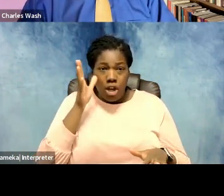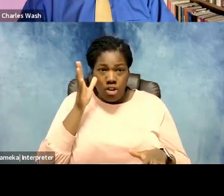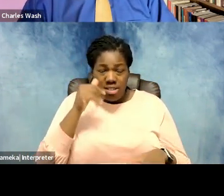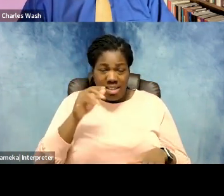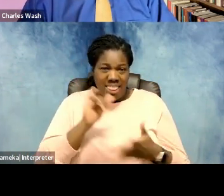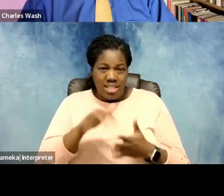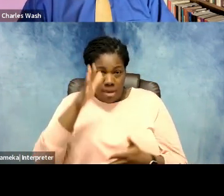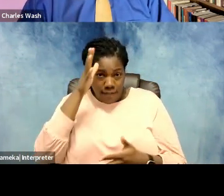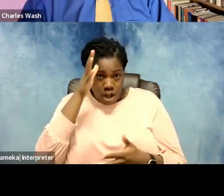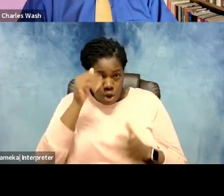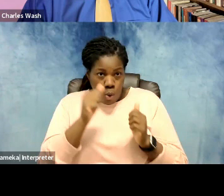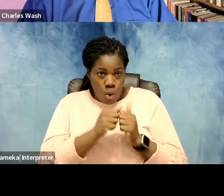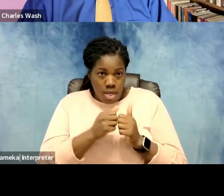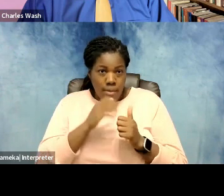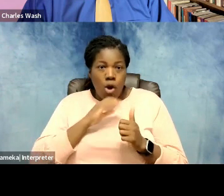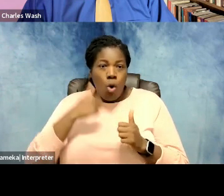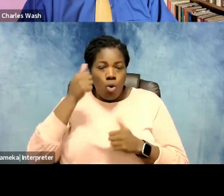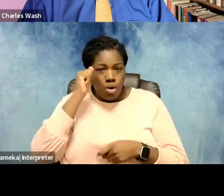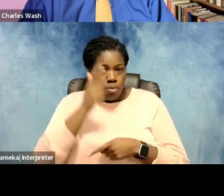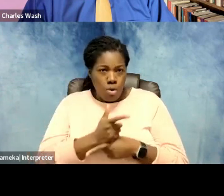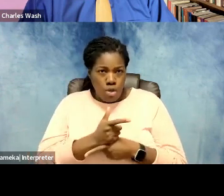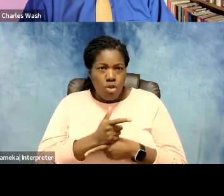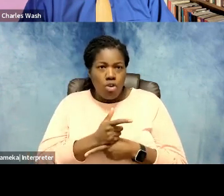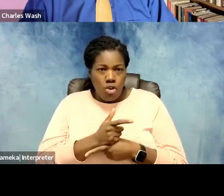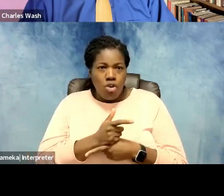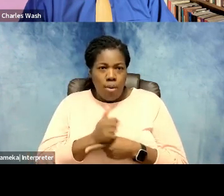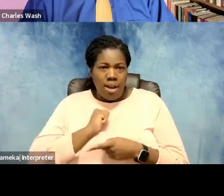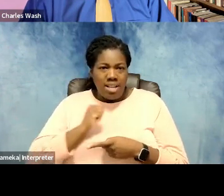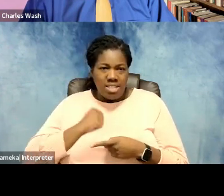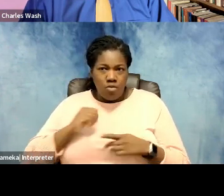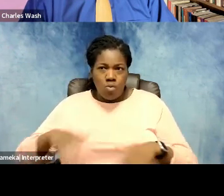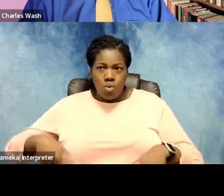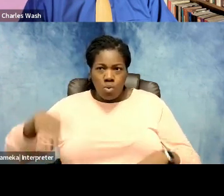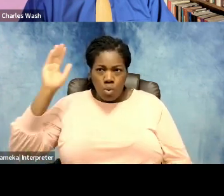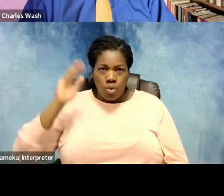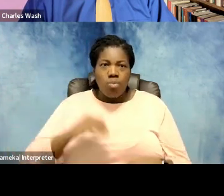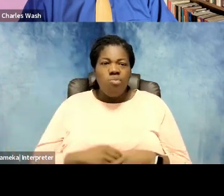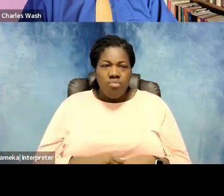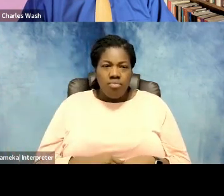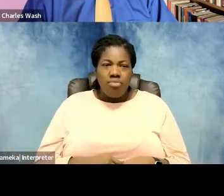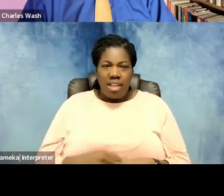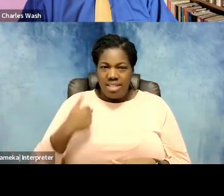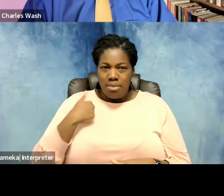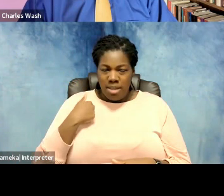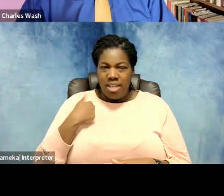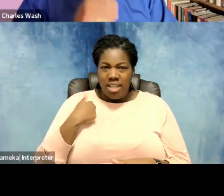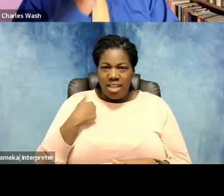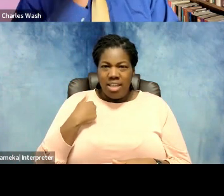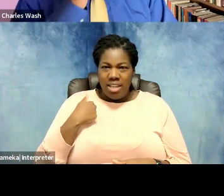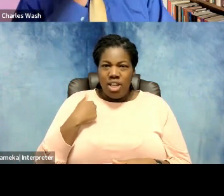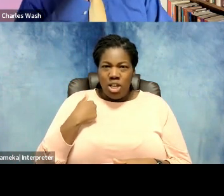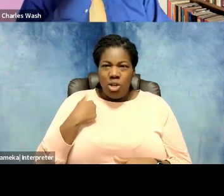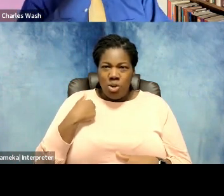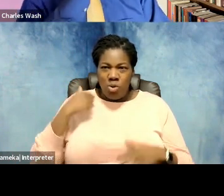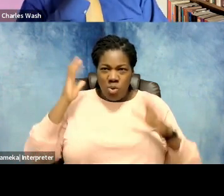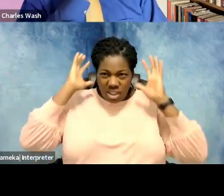here with my older brother and myself growing up. There I am with the got the fro